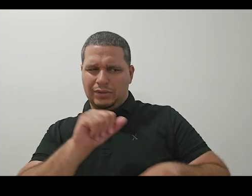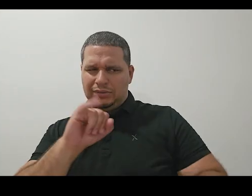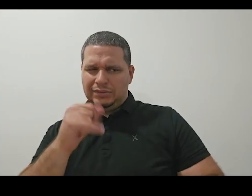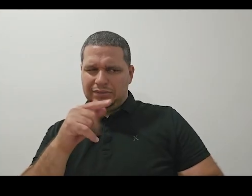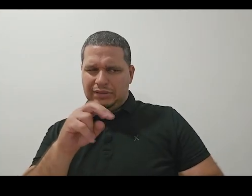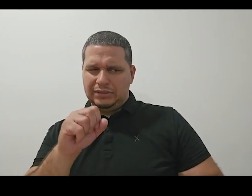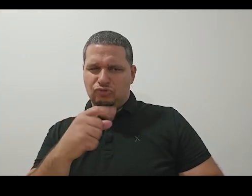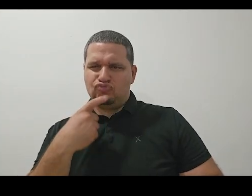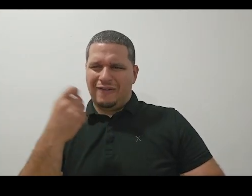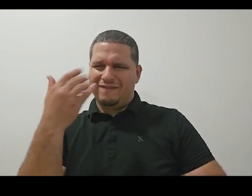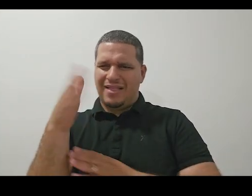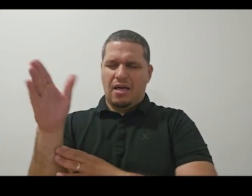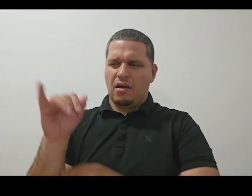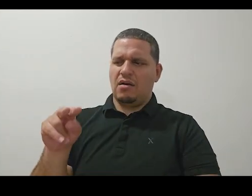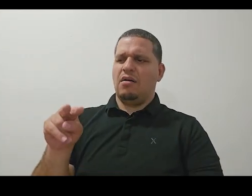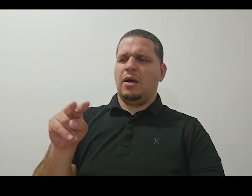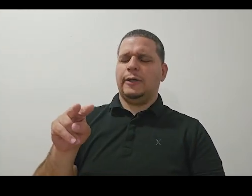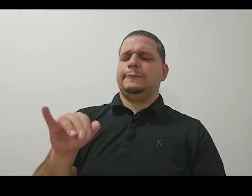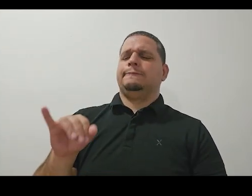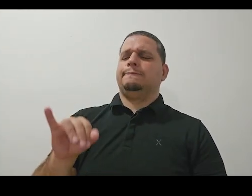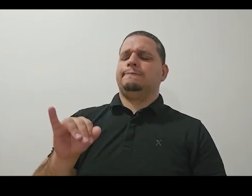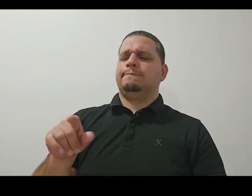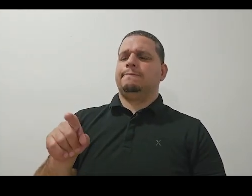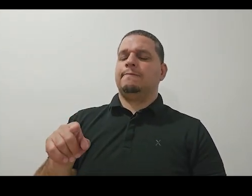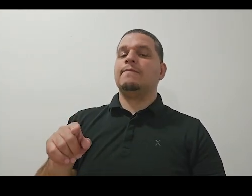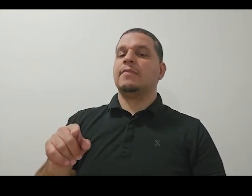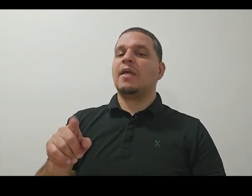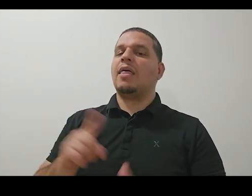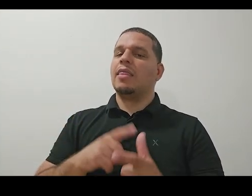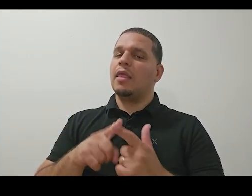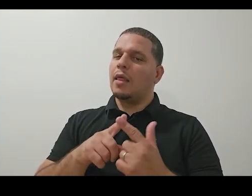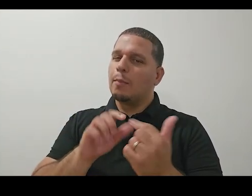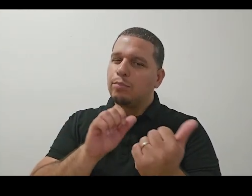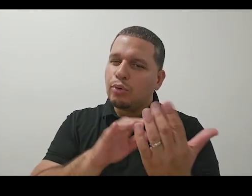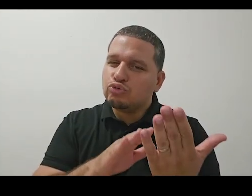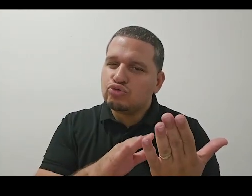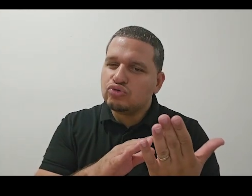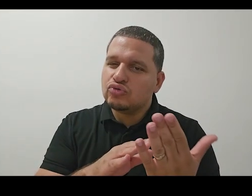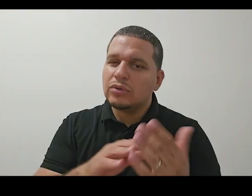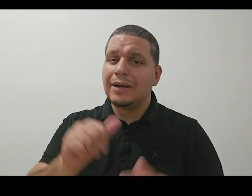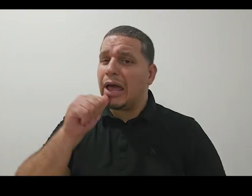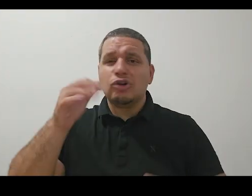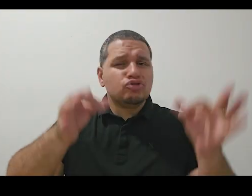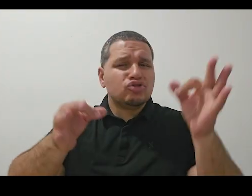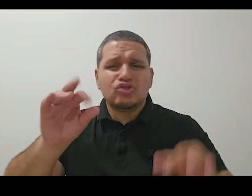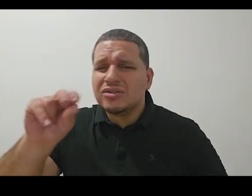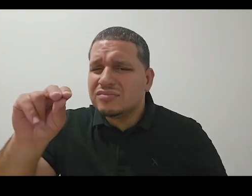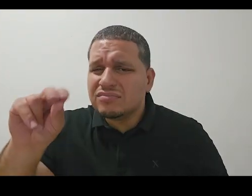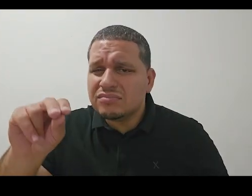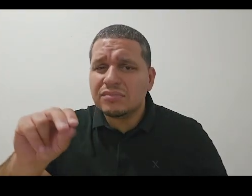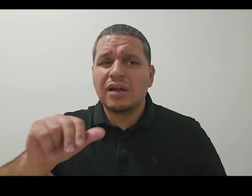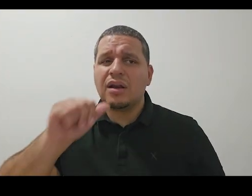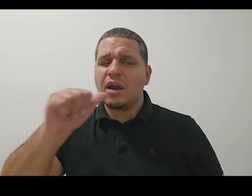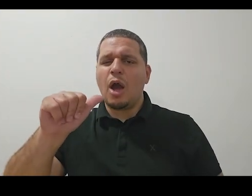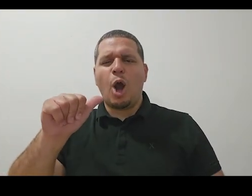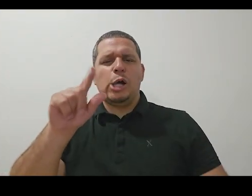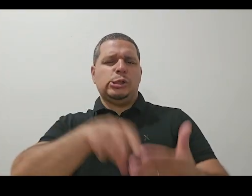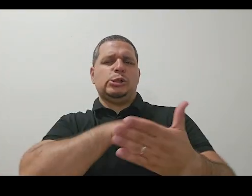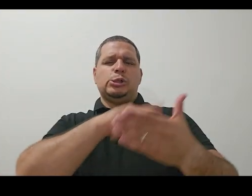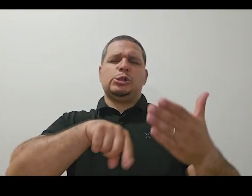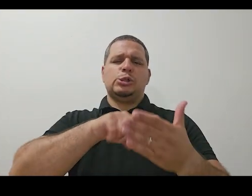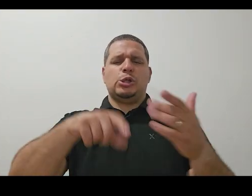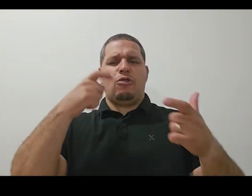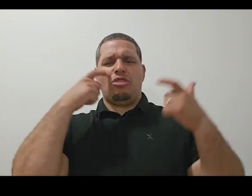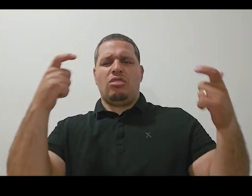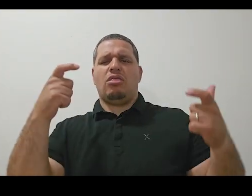warning signs, some little red flags that make them go, and then approaching, not judging,